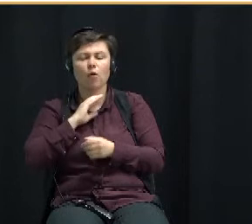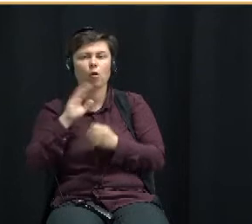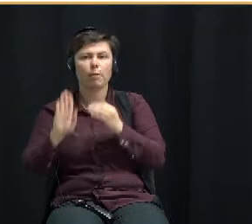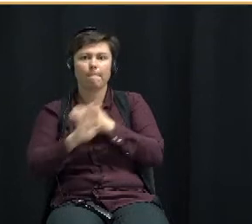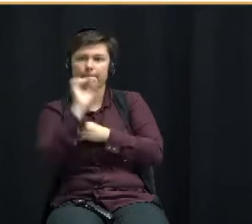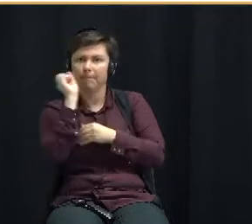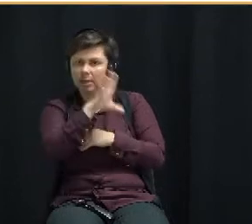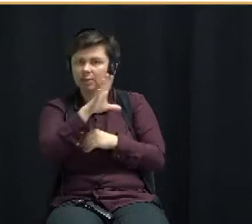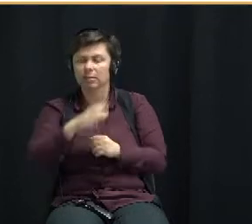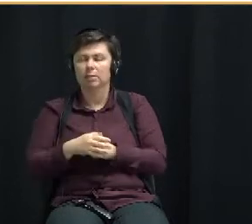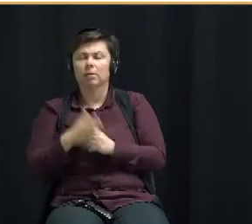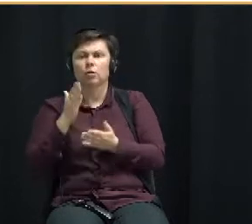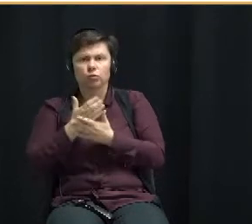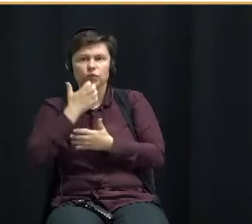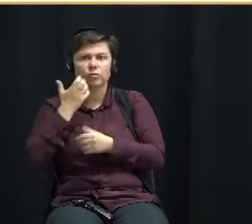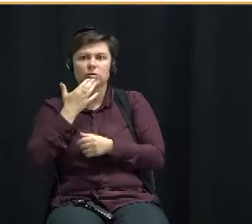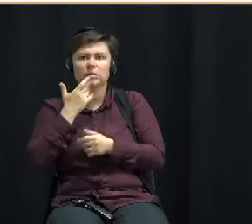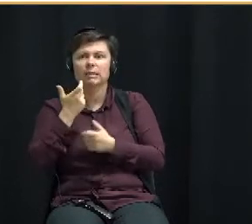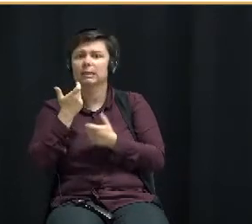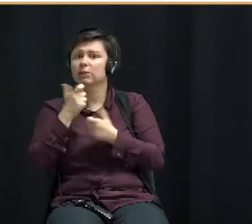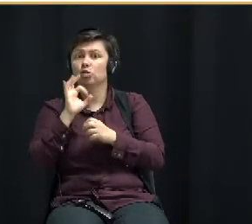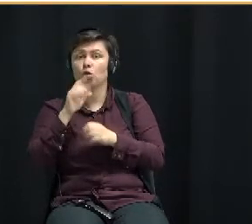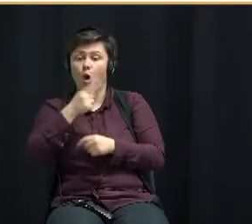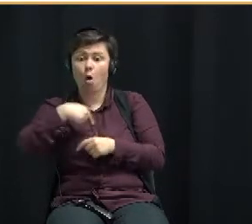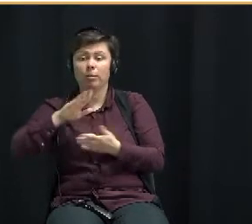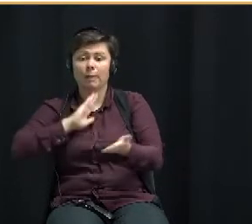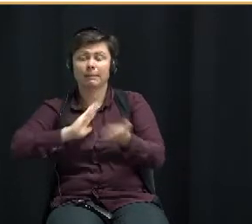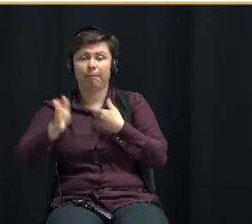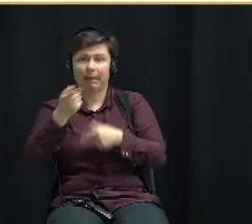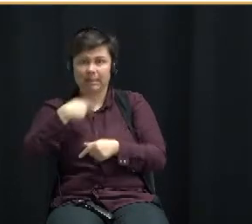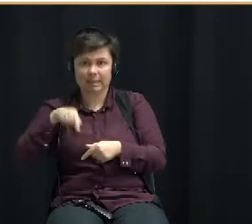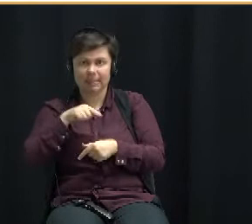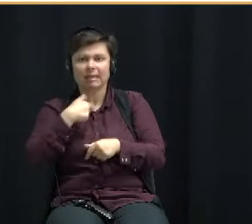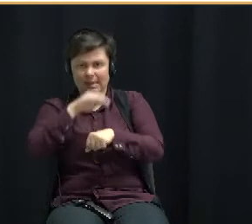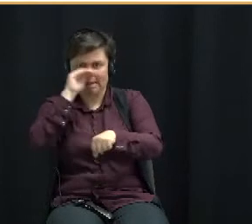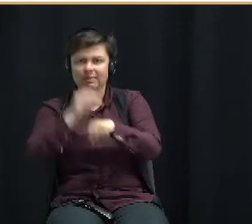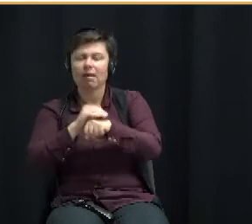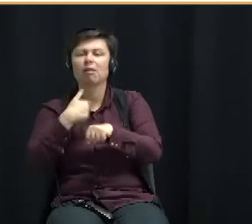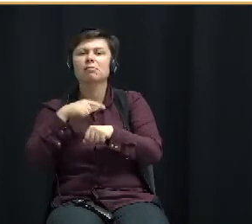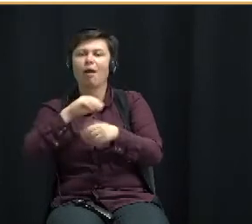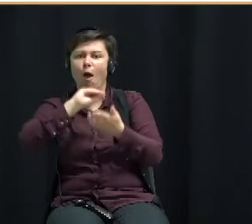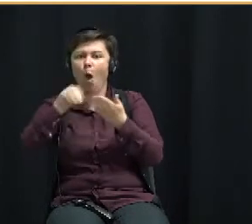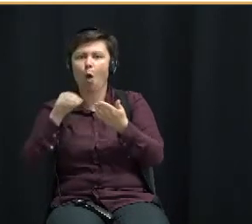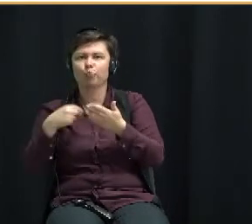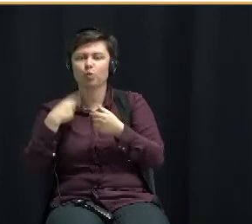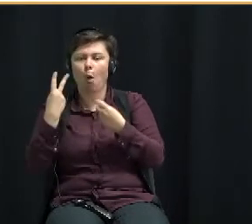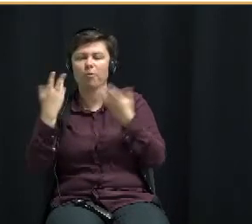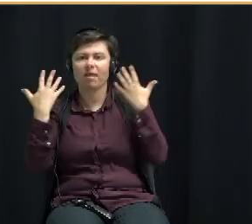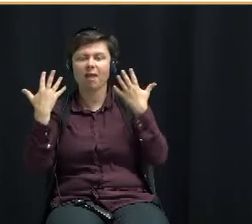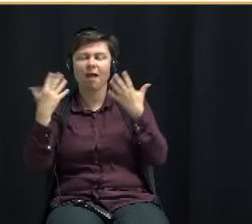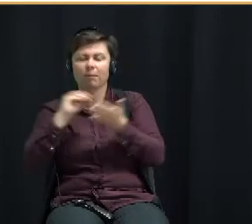is what is my message too, and what is everybody's experience. That's what works. You have to involve